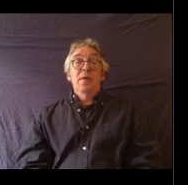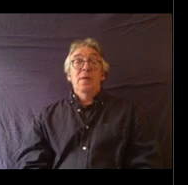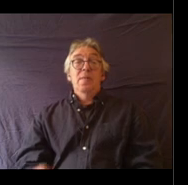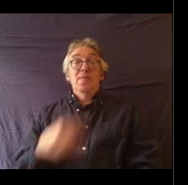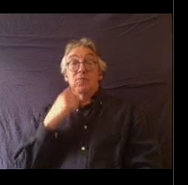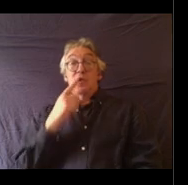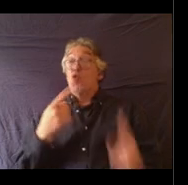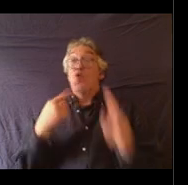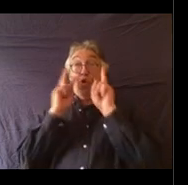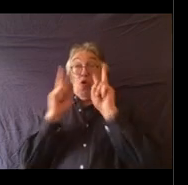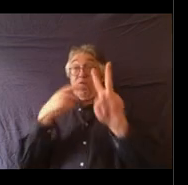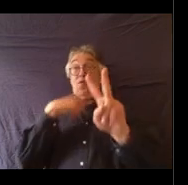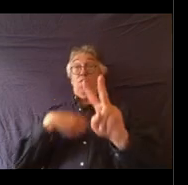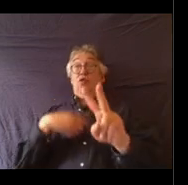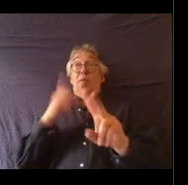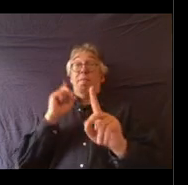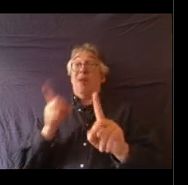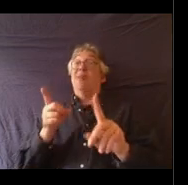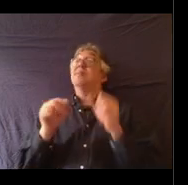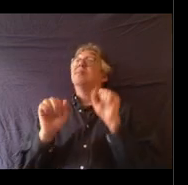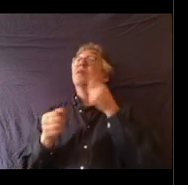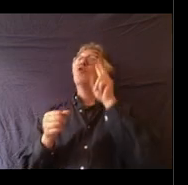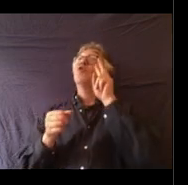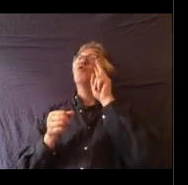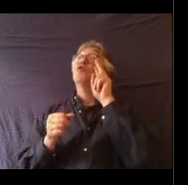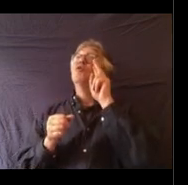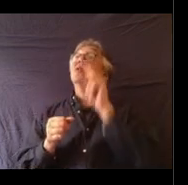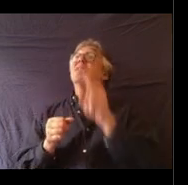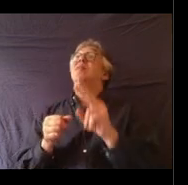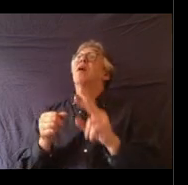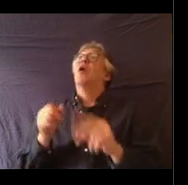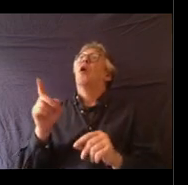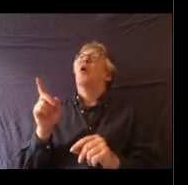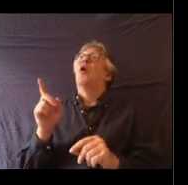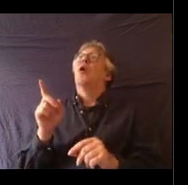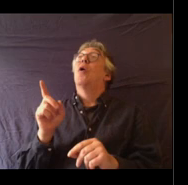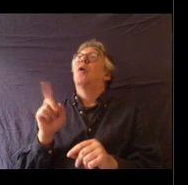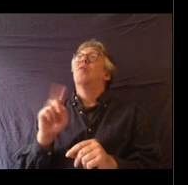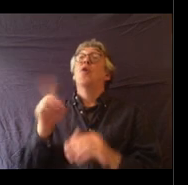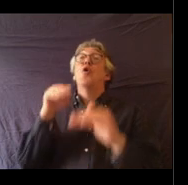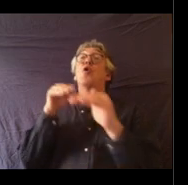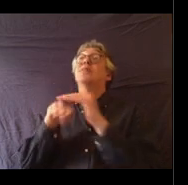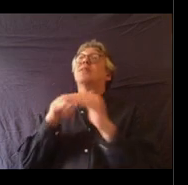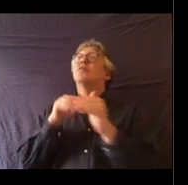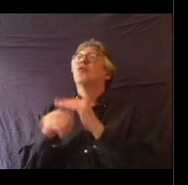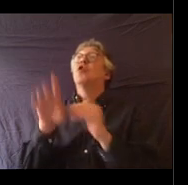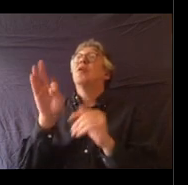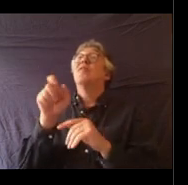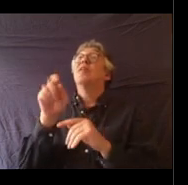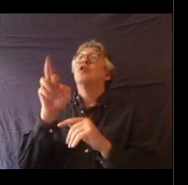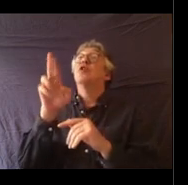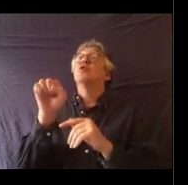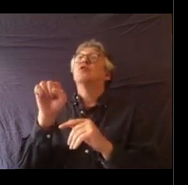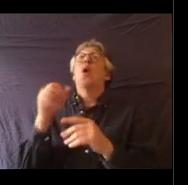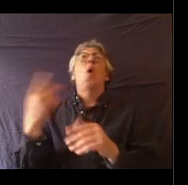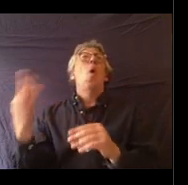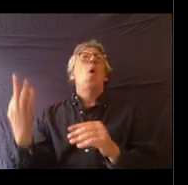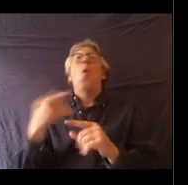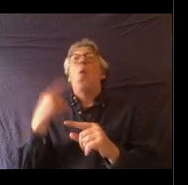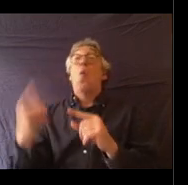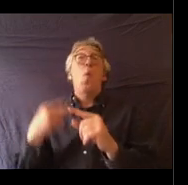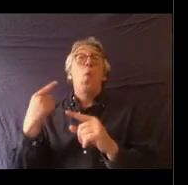need to be able to see the dates when accessibility features such as subtitles have been revised. For example, the